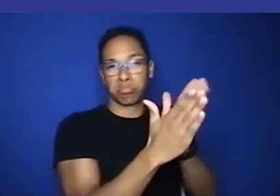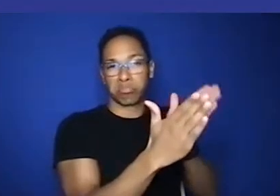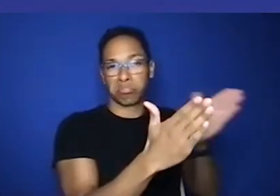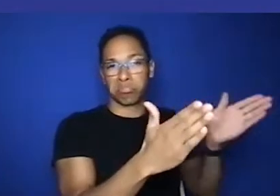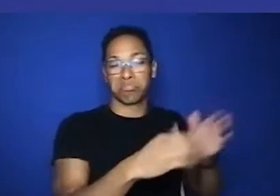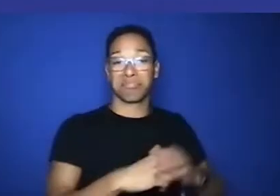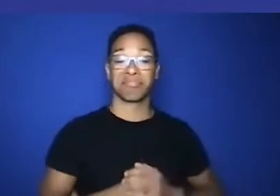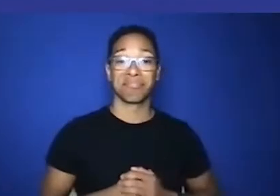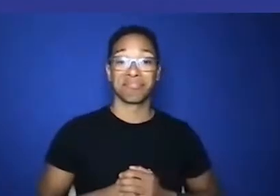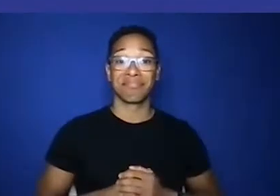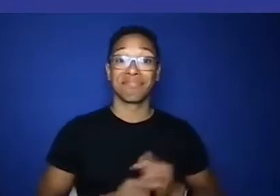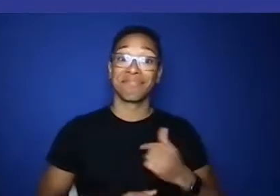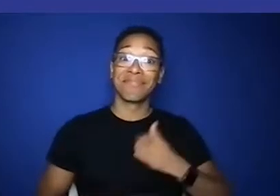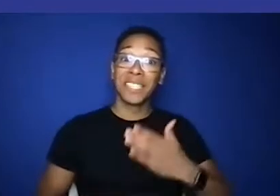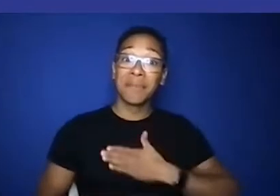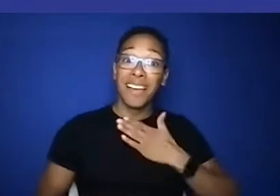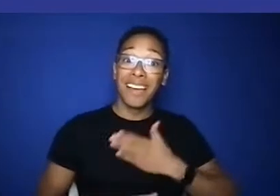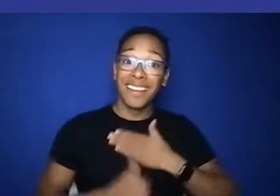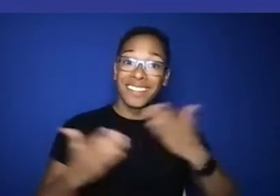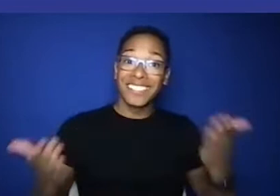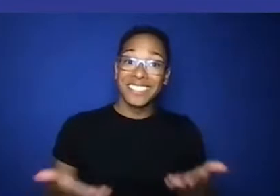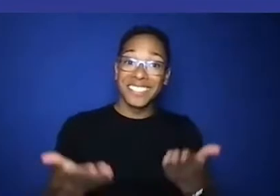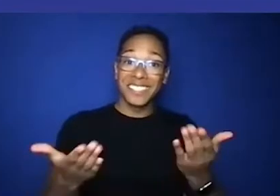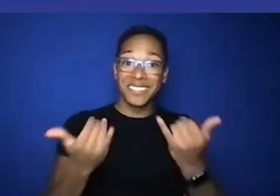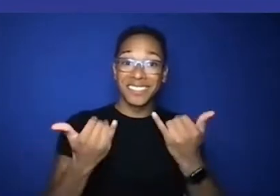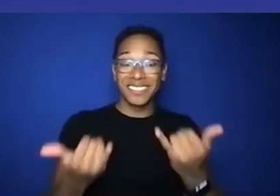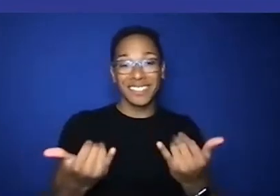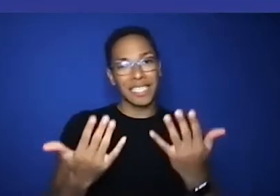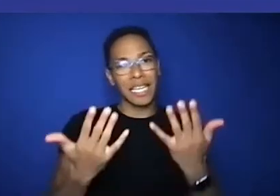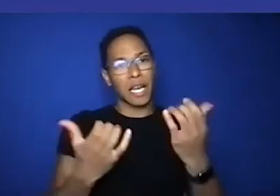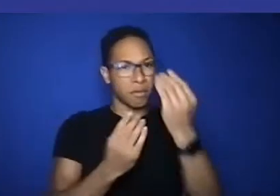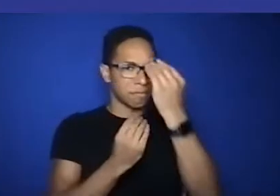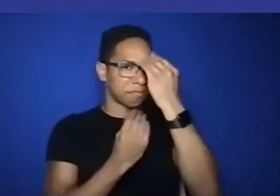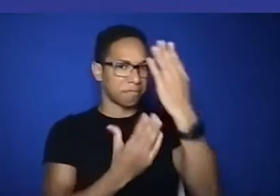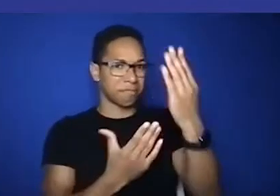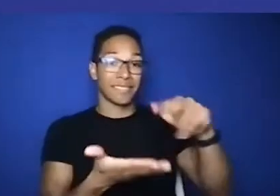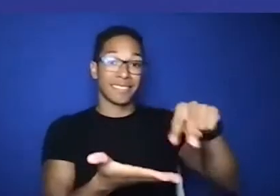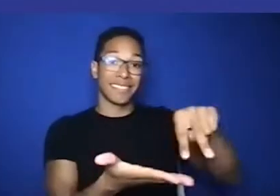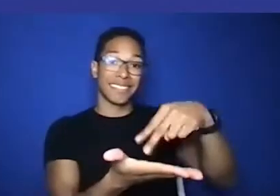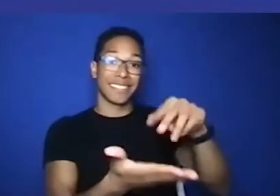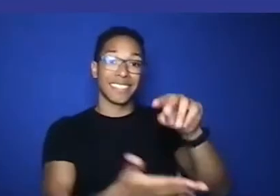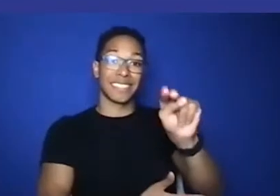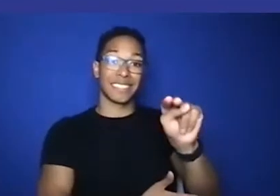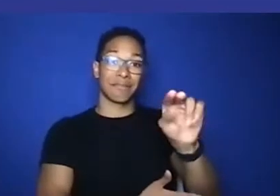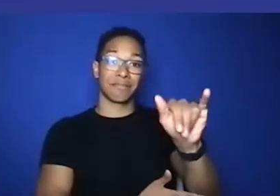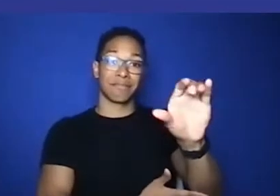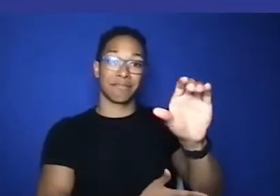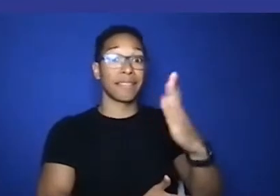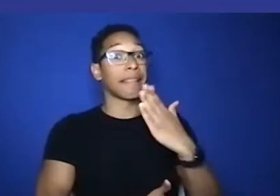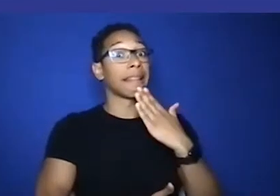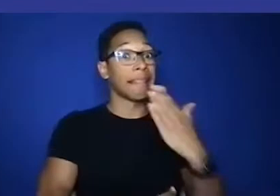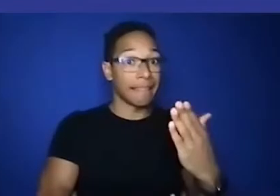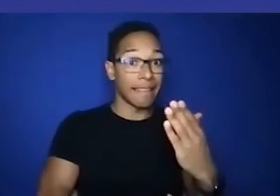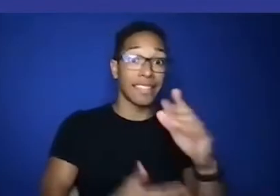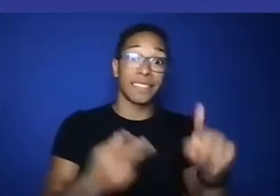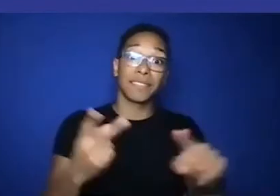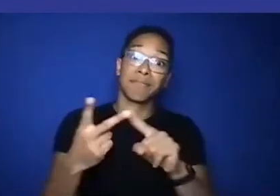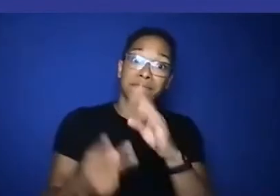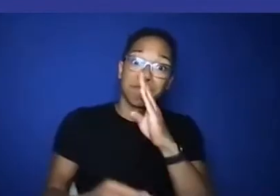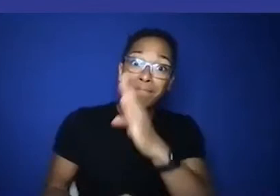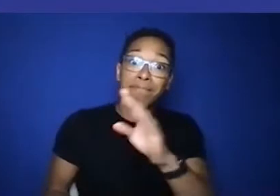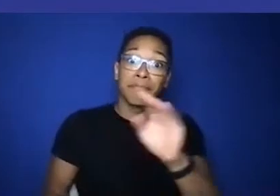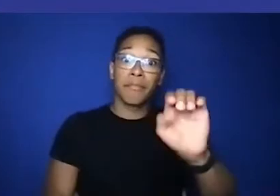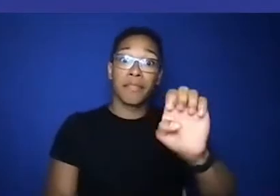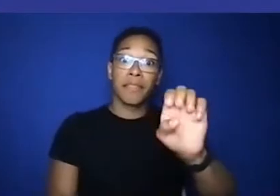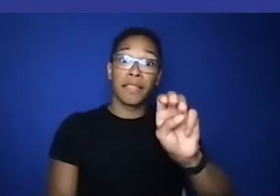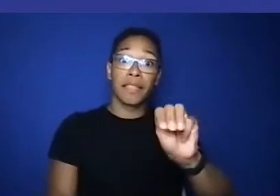here today, and I want to extend my gratitude to Dance Nyc and also to Emily for inviting me to be a part,